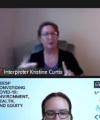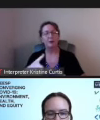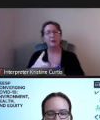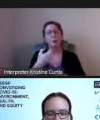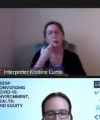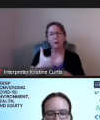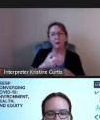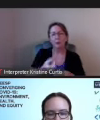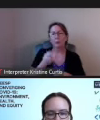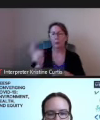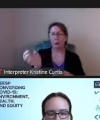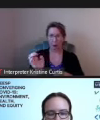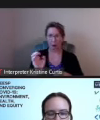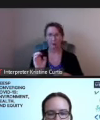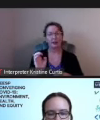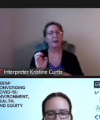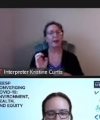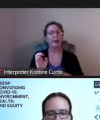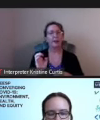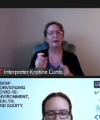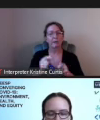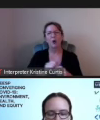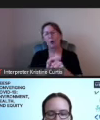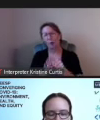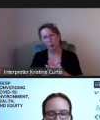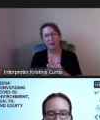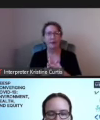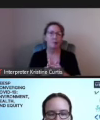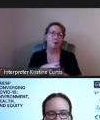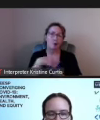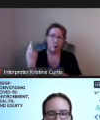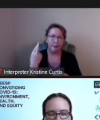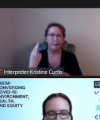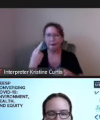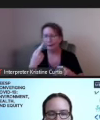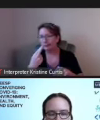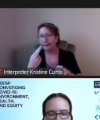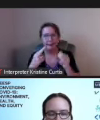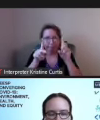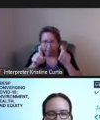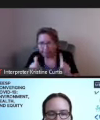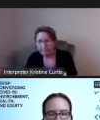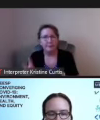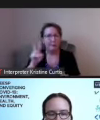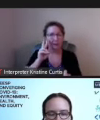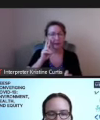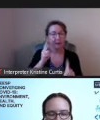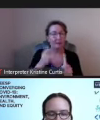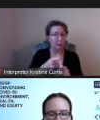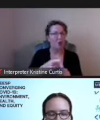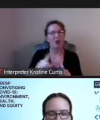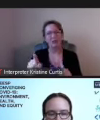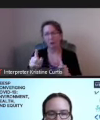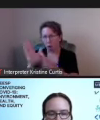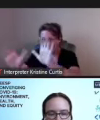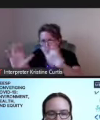seed grants to conduct a microbial risk assessment of SARS-CoV-2 in wastewater for vulnerable populations, and to study